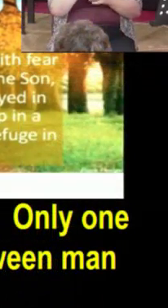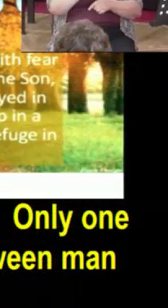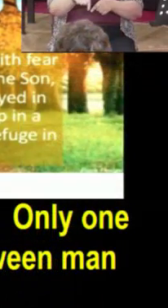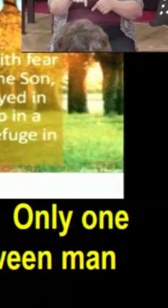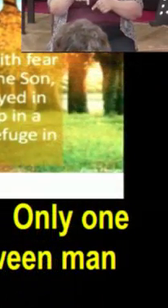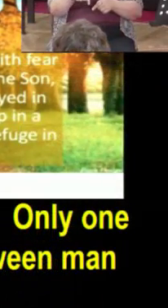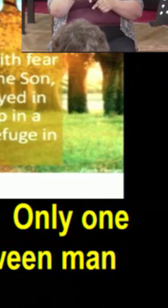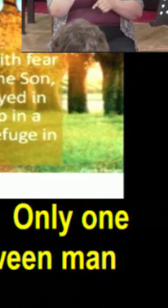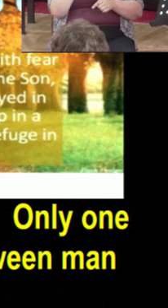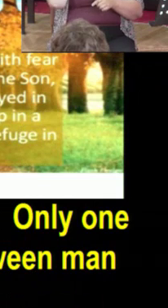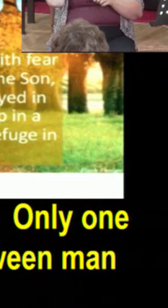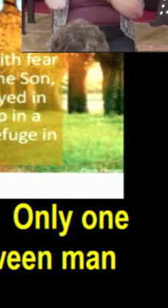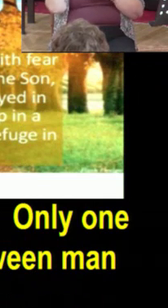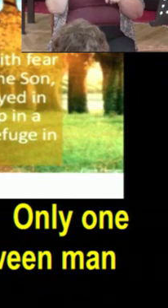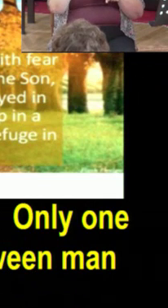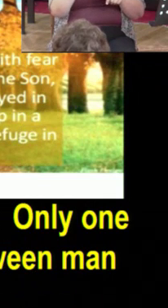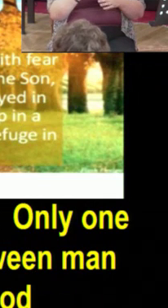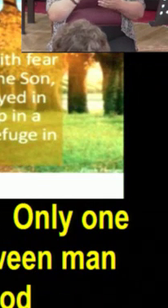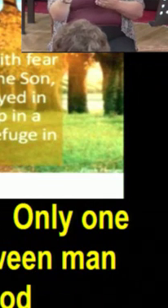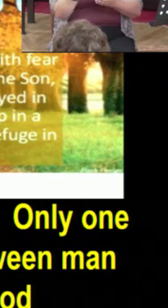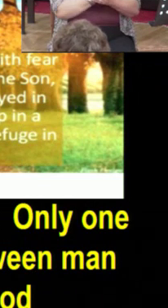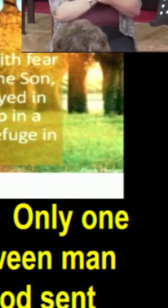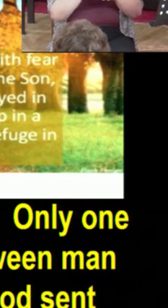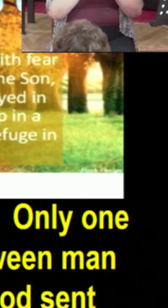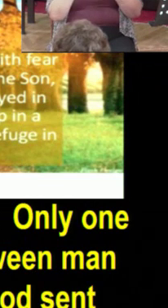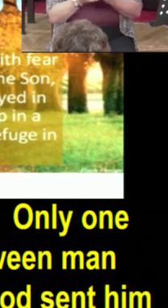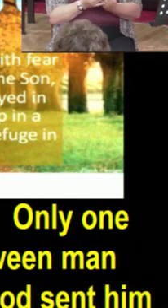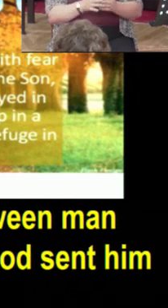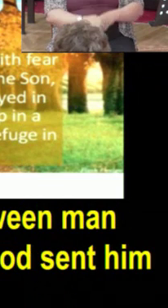God sent him to save the world from itself.